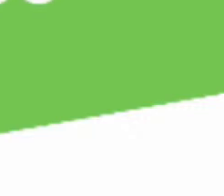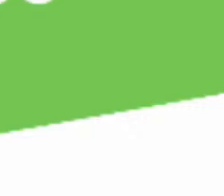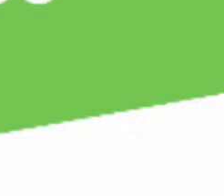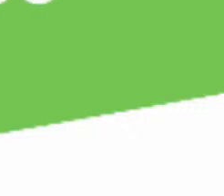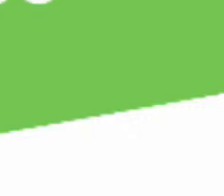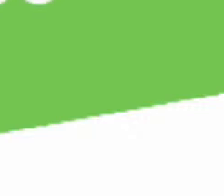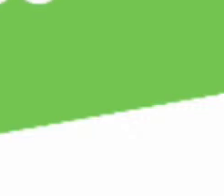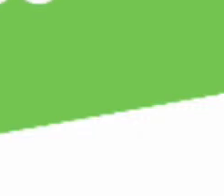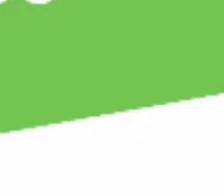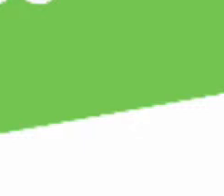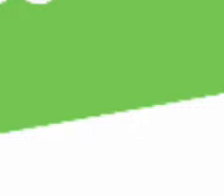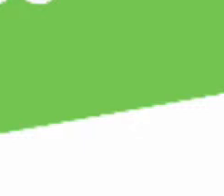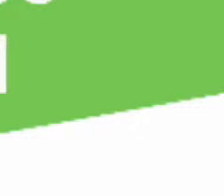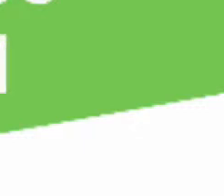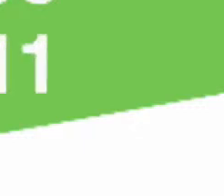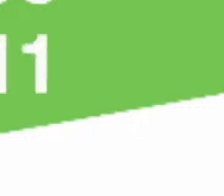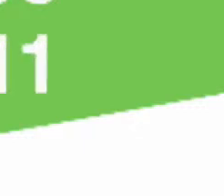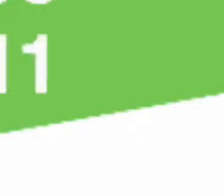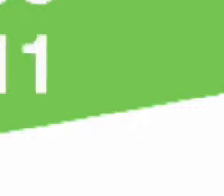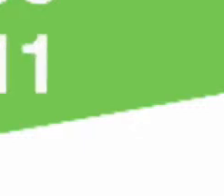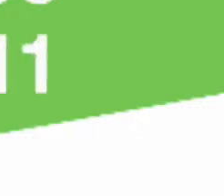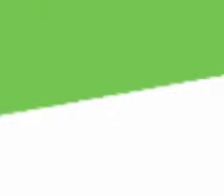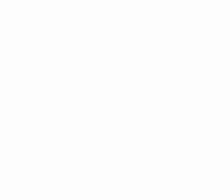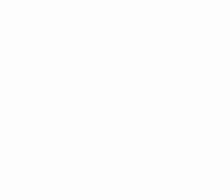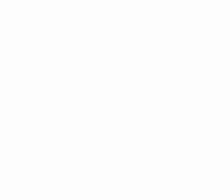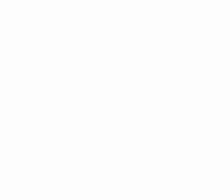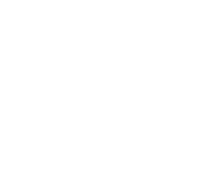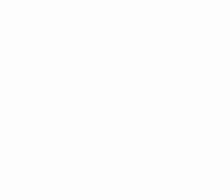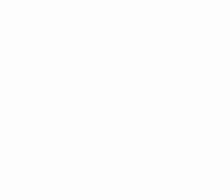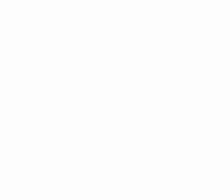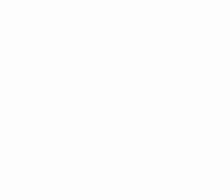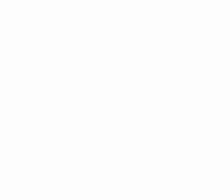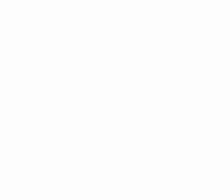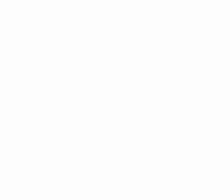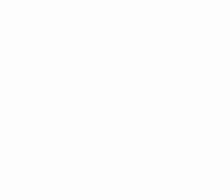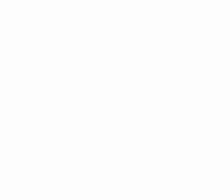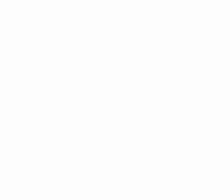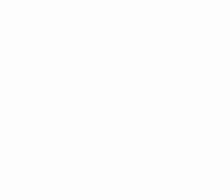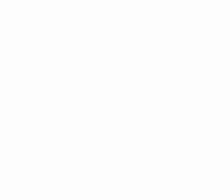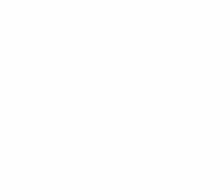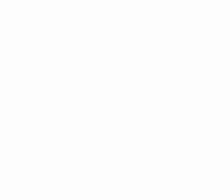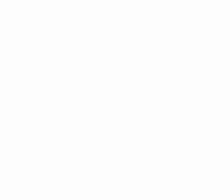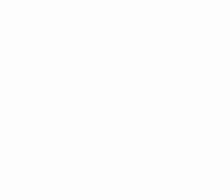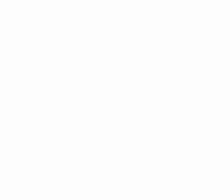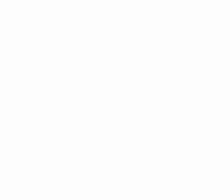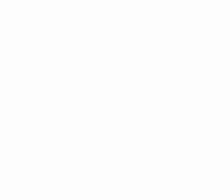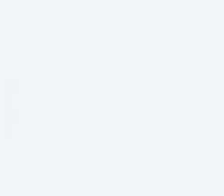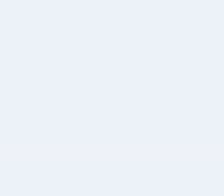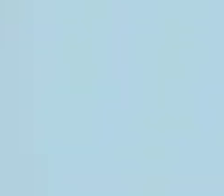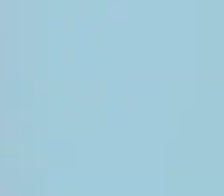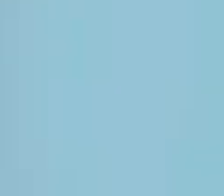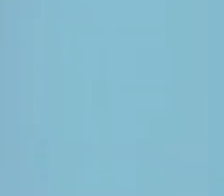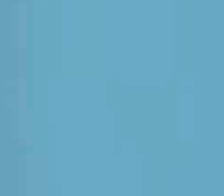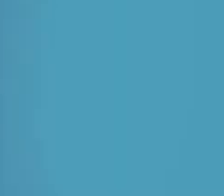422-8405 or 377-5811. Ajib Bank, your investment partner. Q Money,